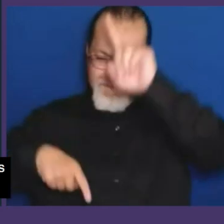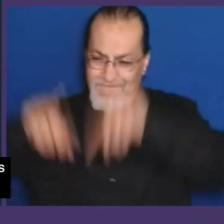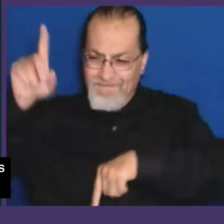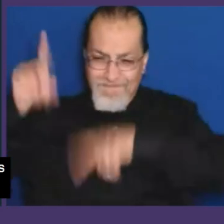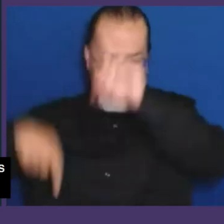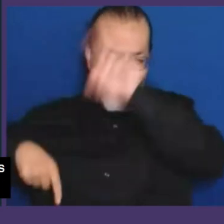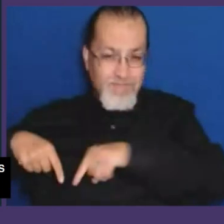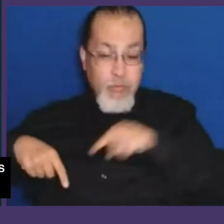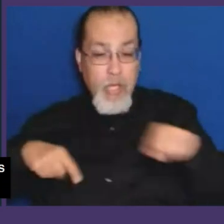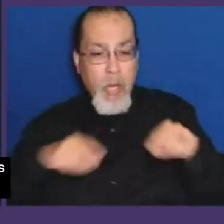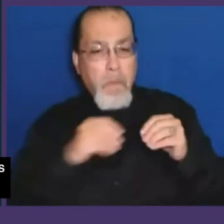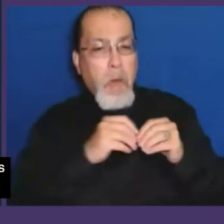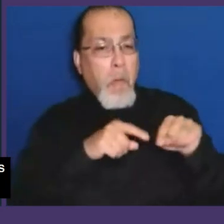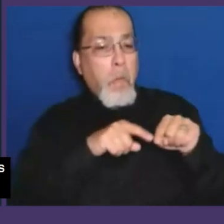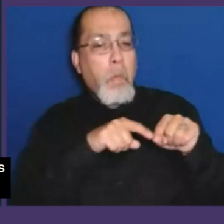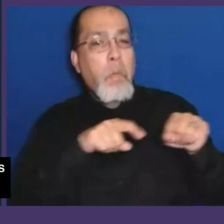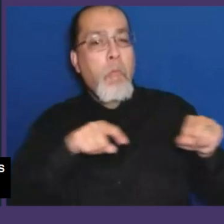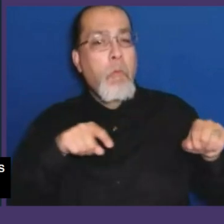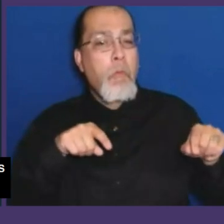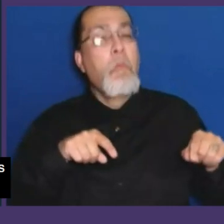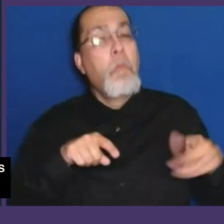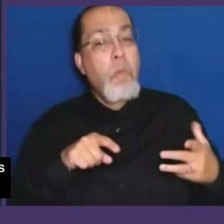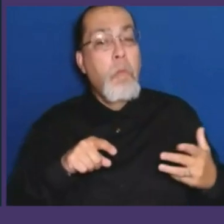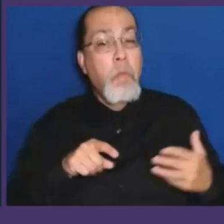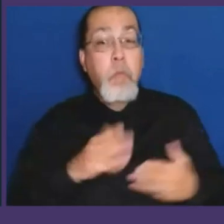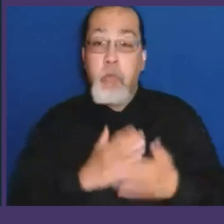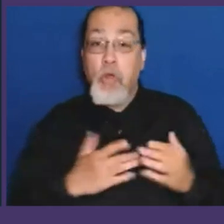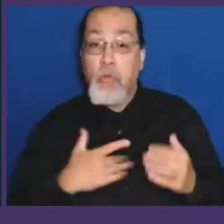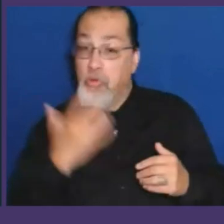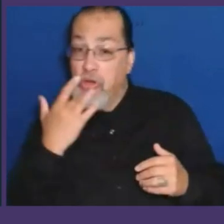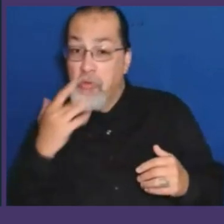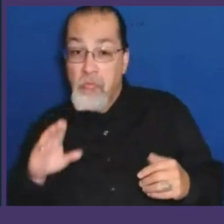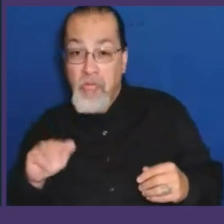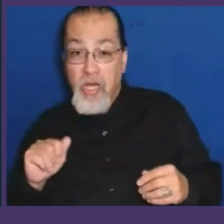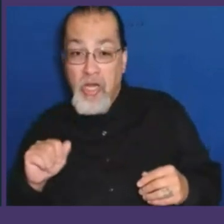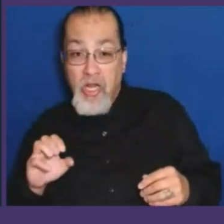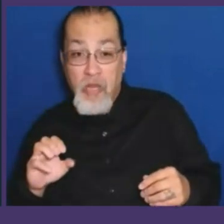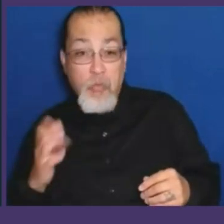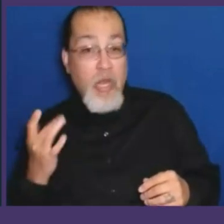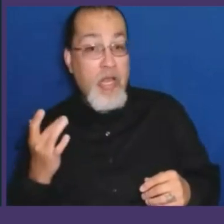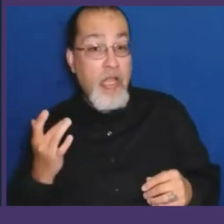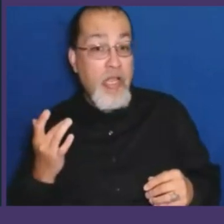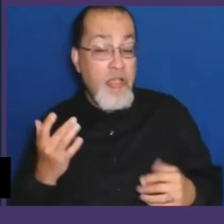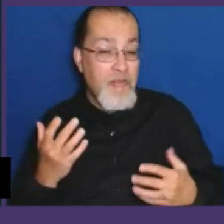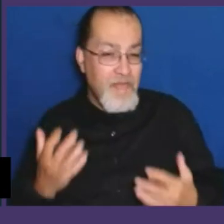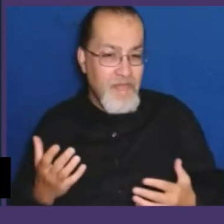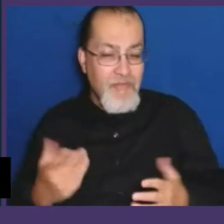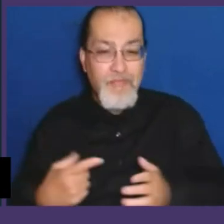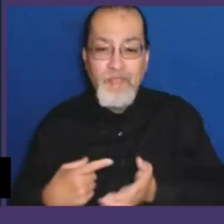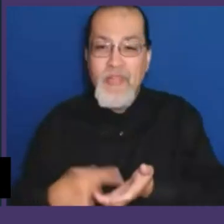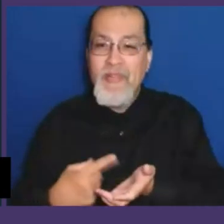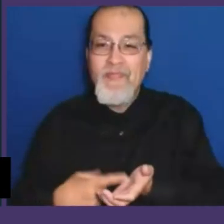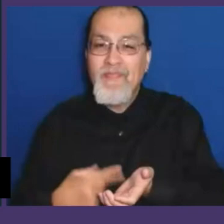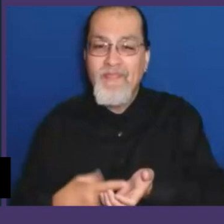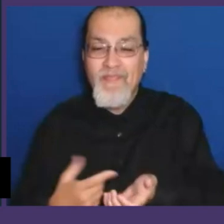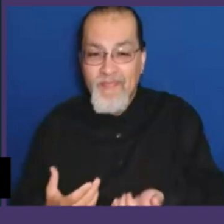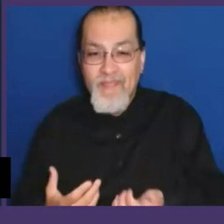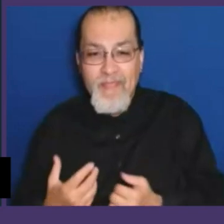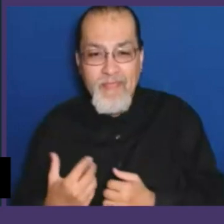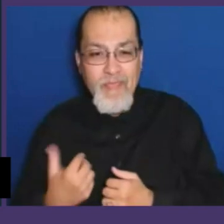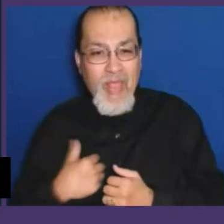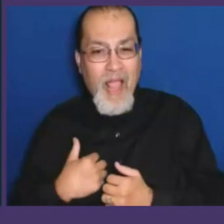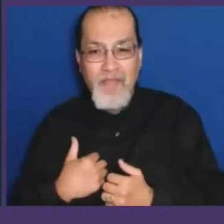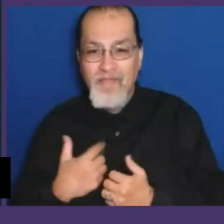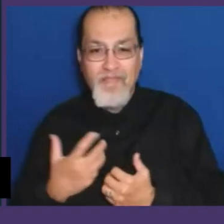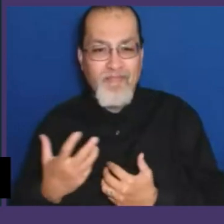base model is in a setup where you basically have n things and you want to generate